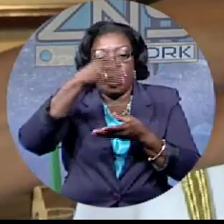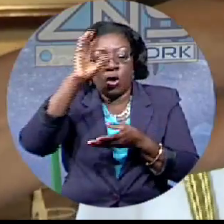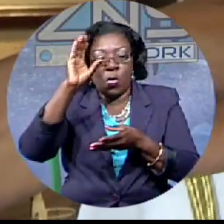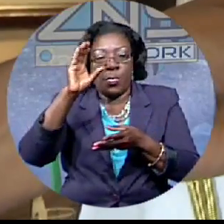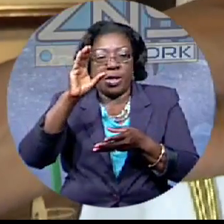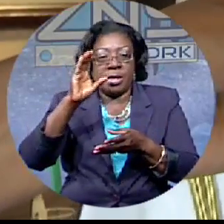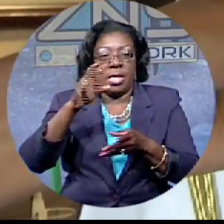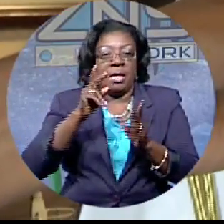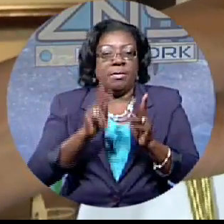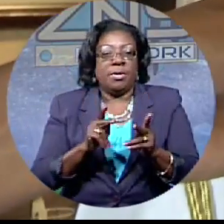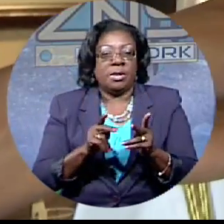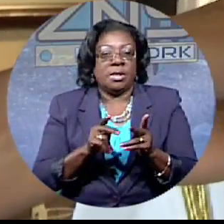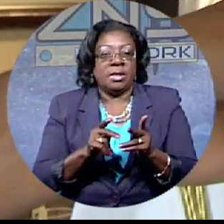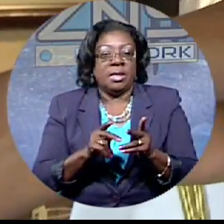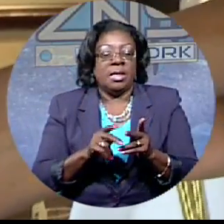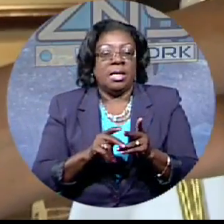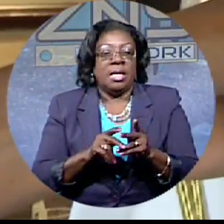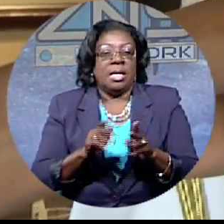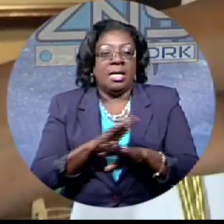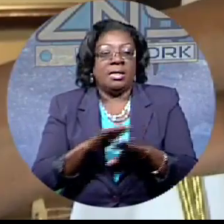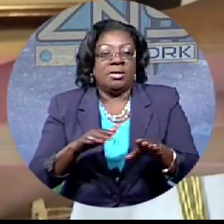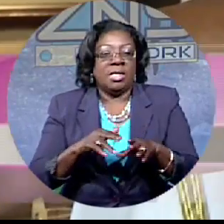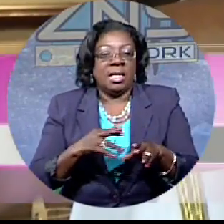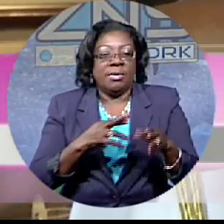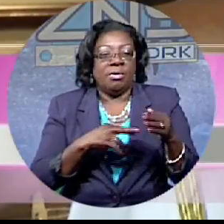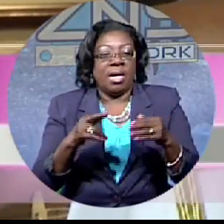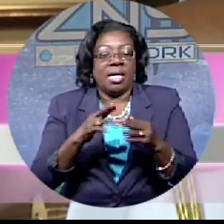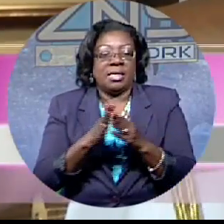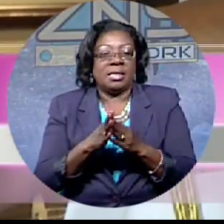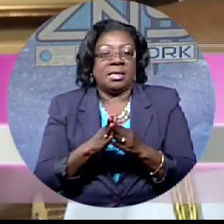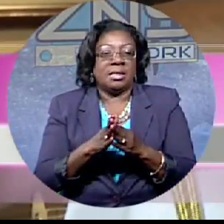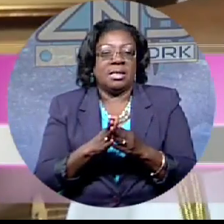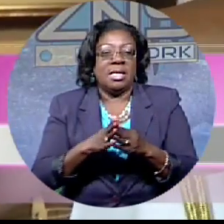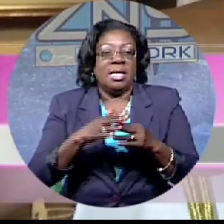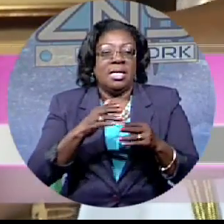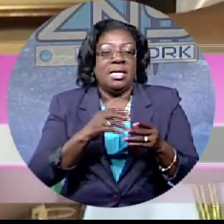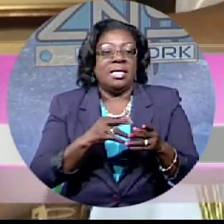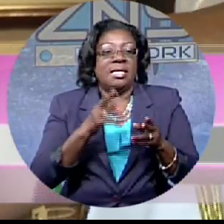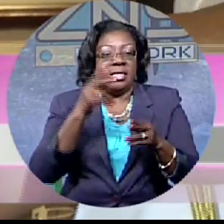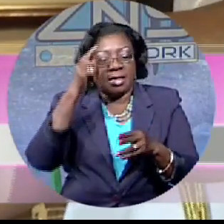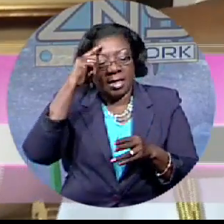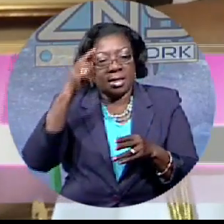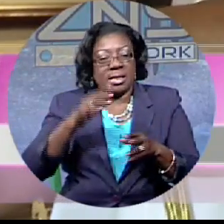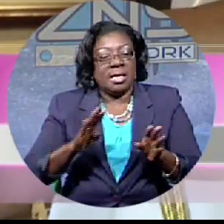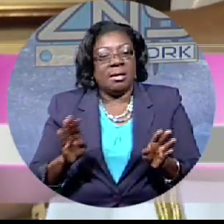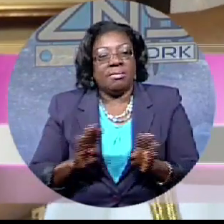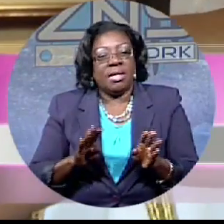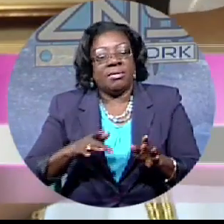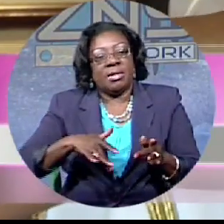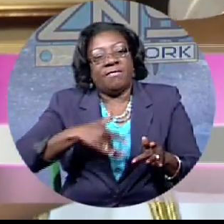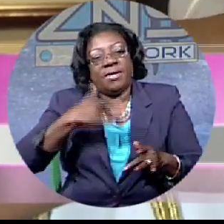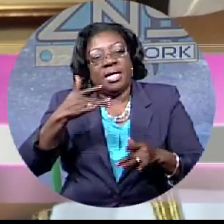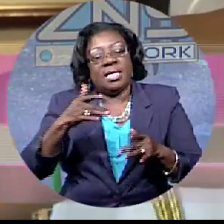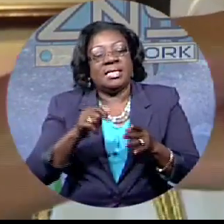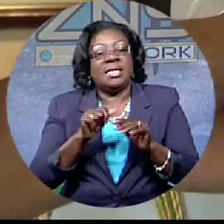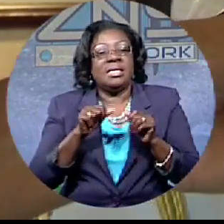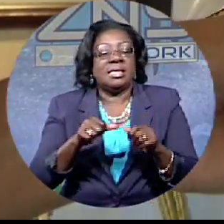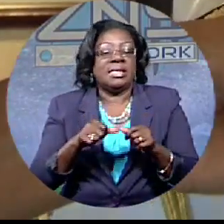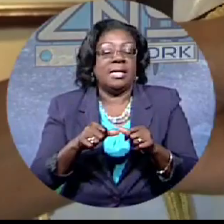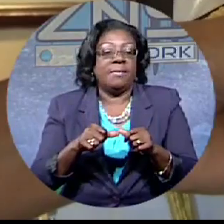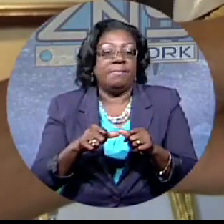was to put a thermometer on it, I don't think there would be any rise or any lowering of the morale. I think the status quo has remained the same.